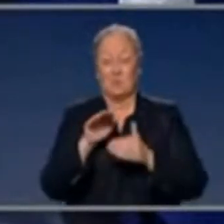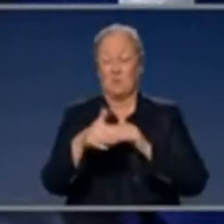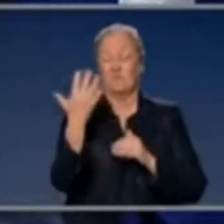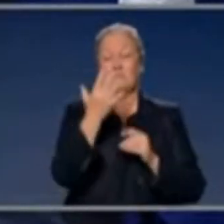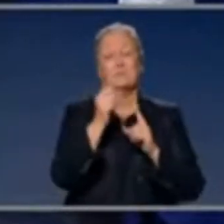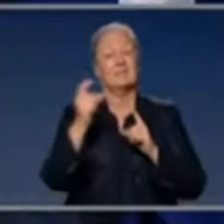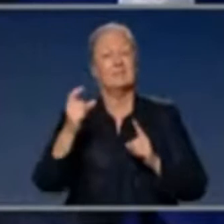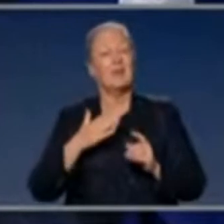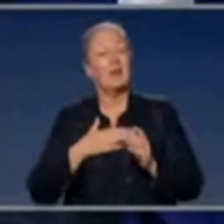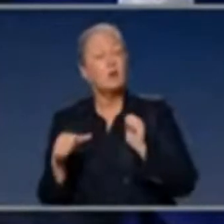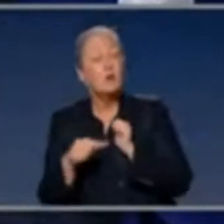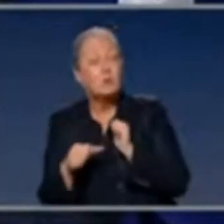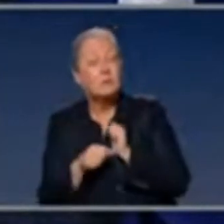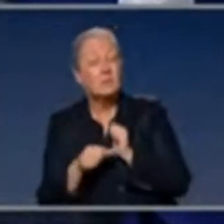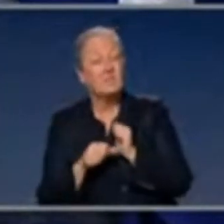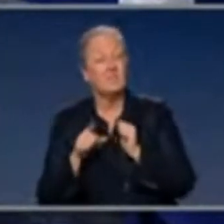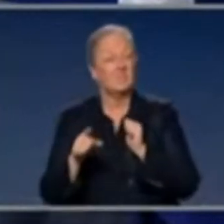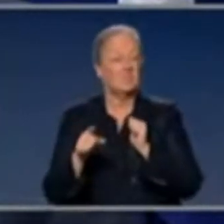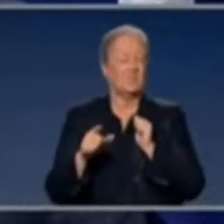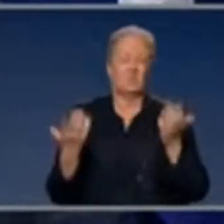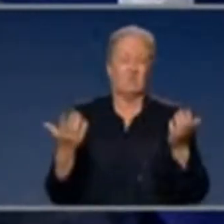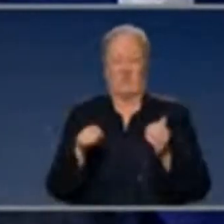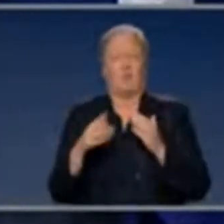of our economy as a share of state domestic